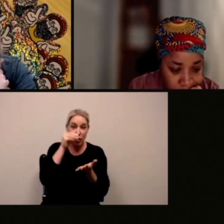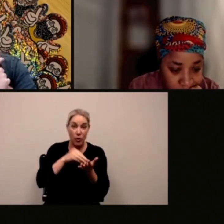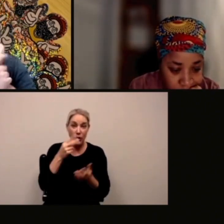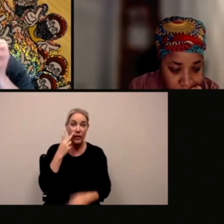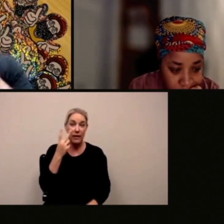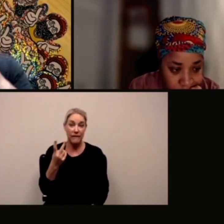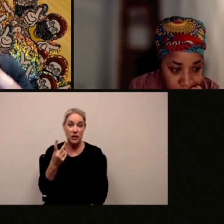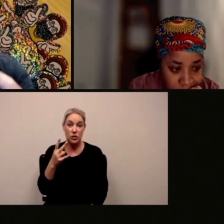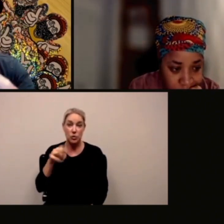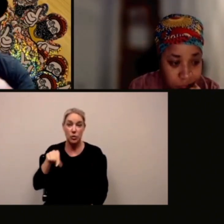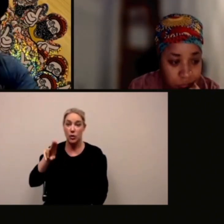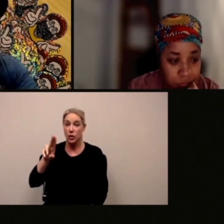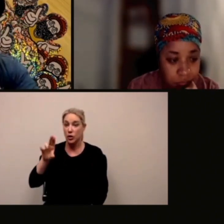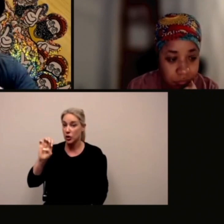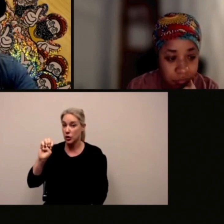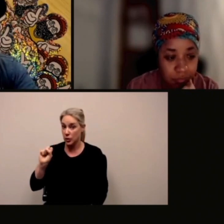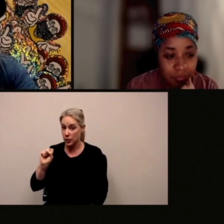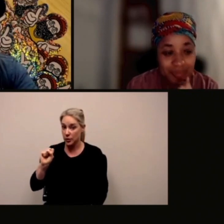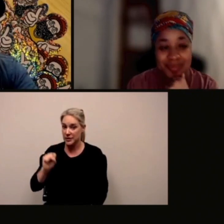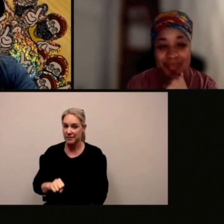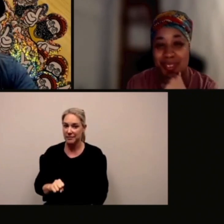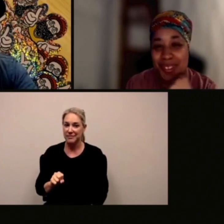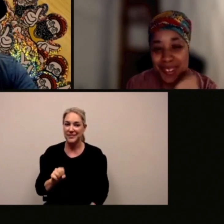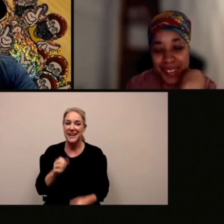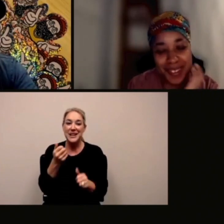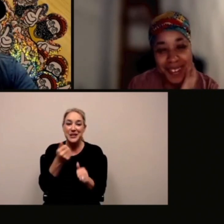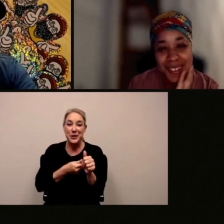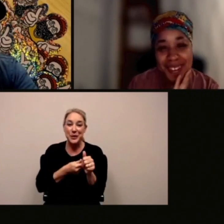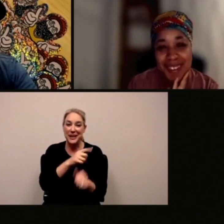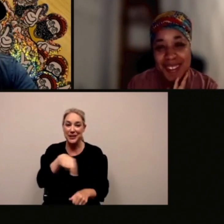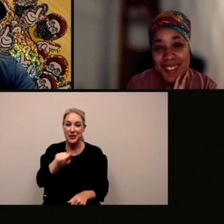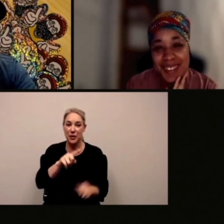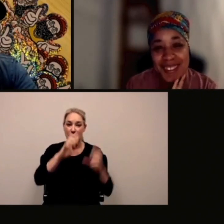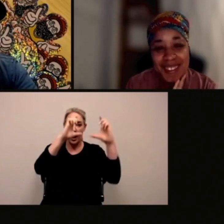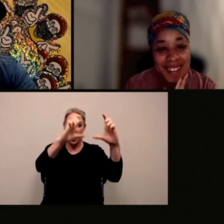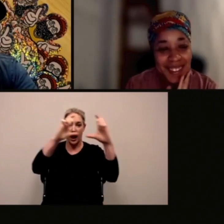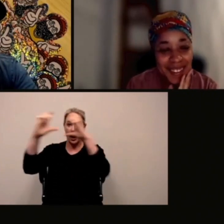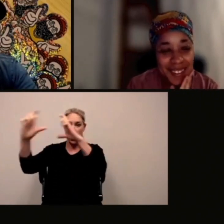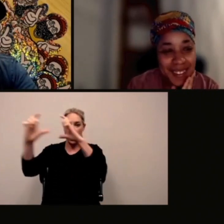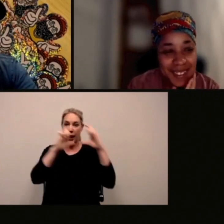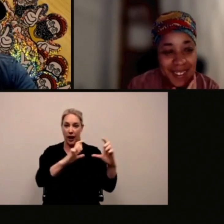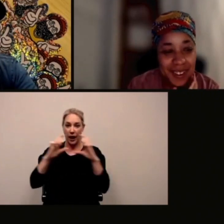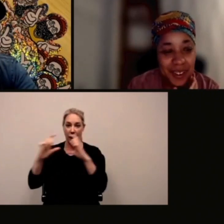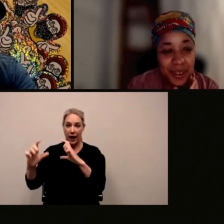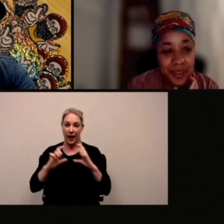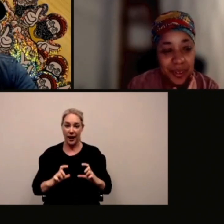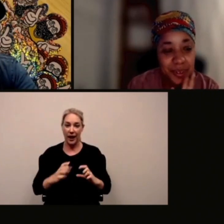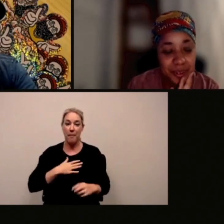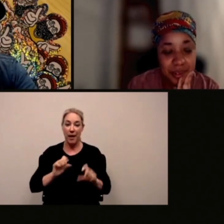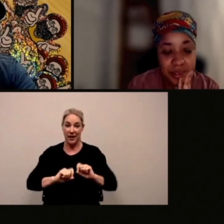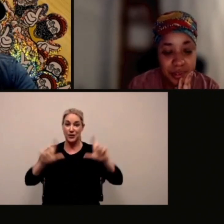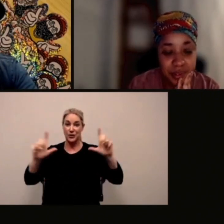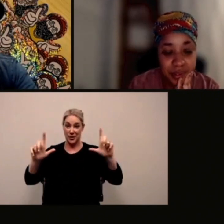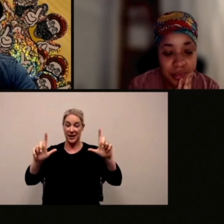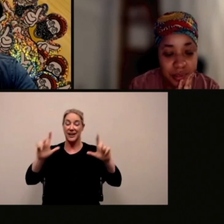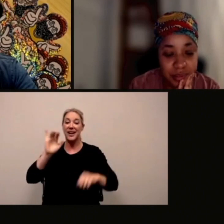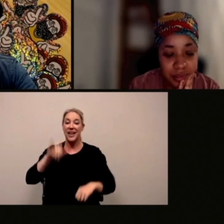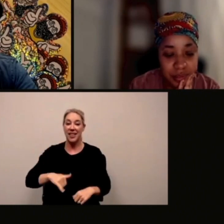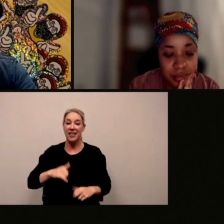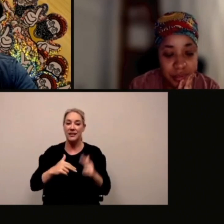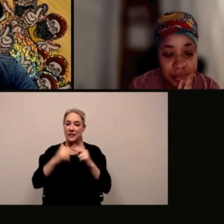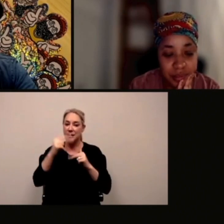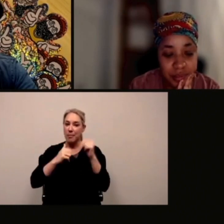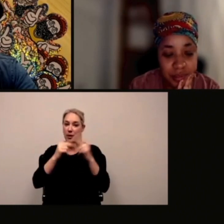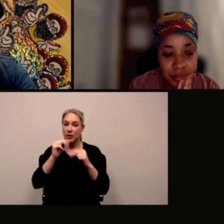ironic, each of you are like this in my screen. But it literally is the building blocks of everything that you